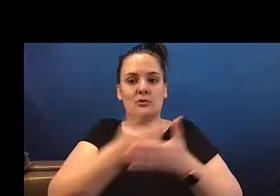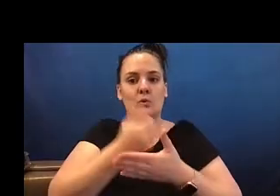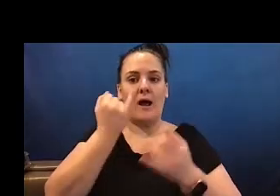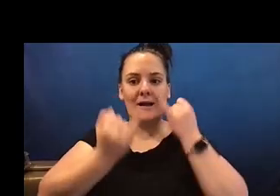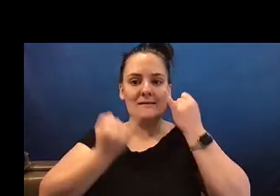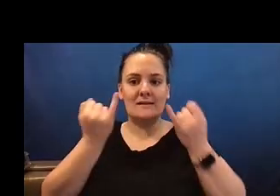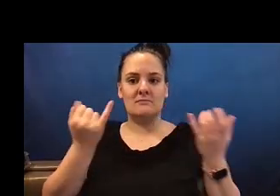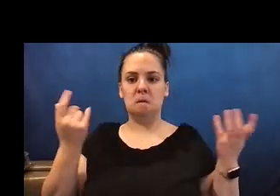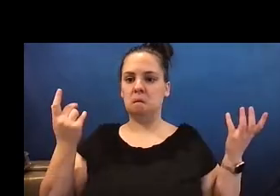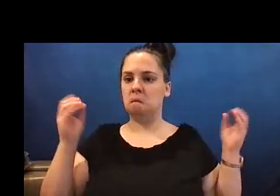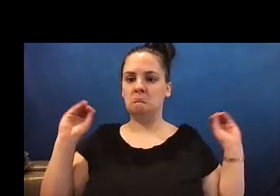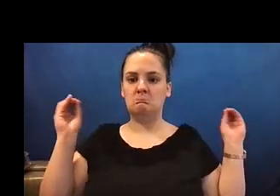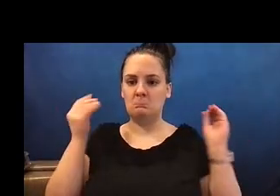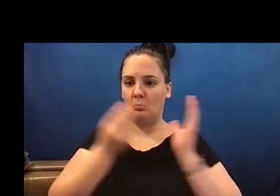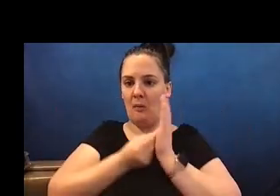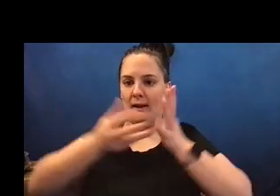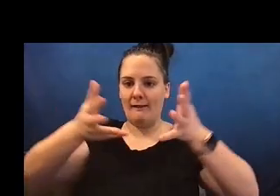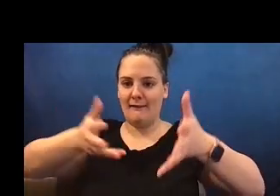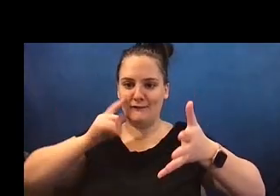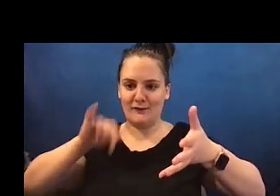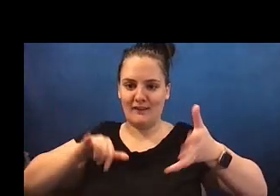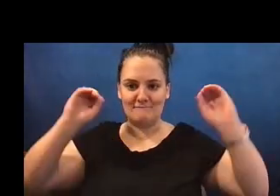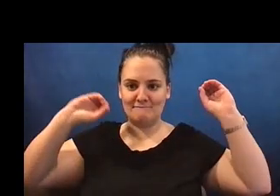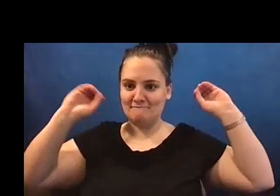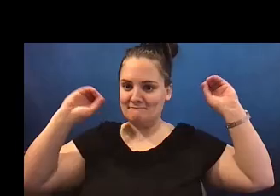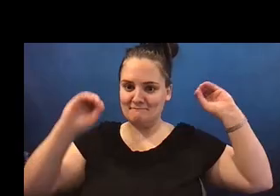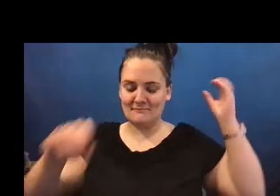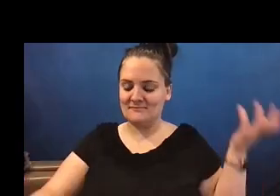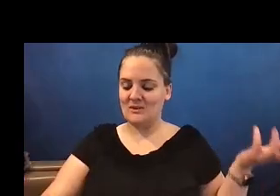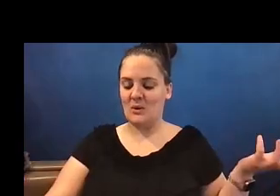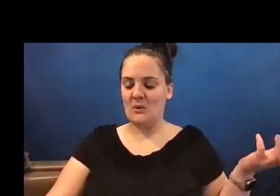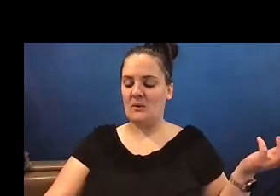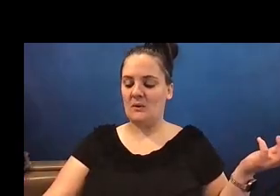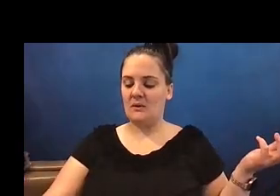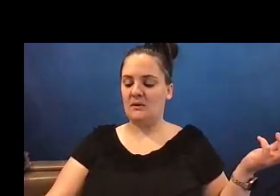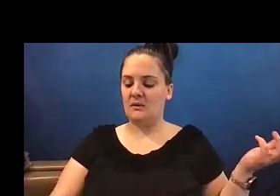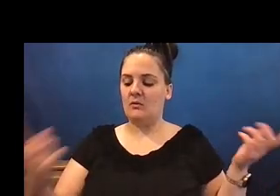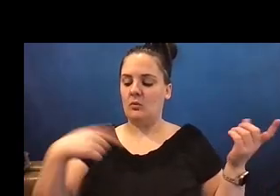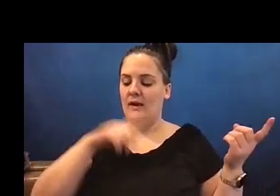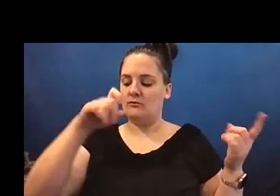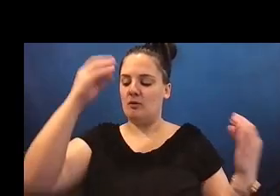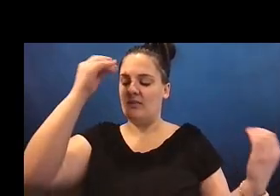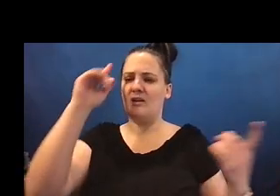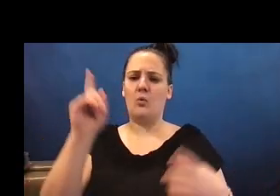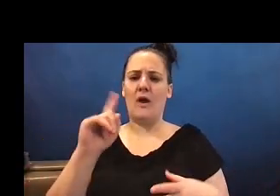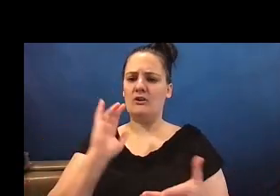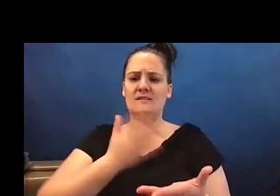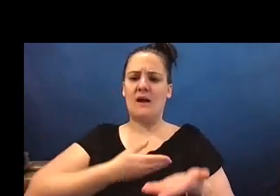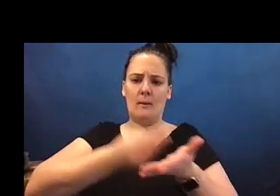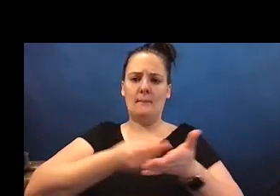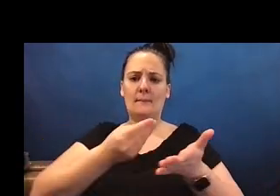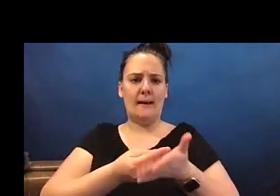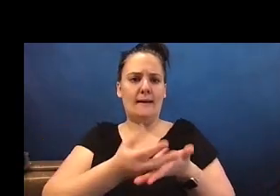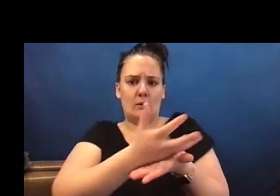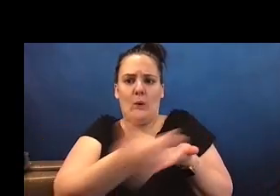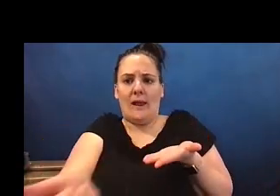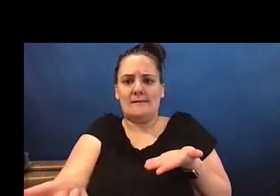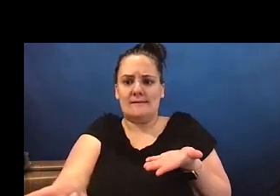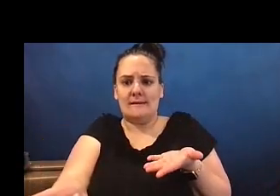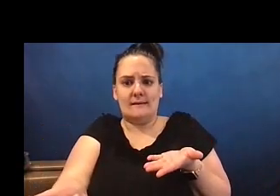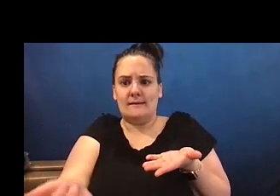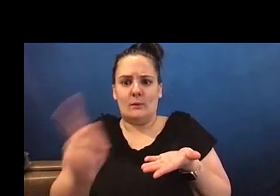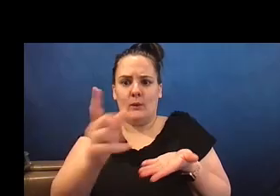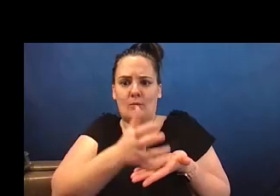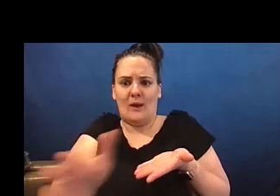talking about. And so I think it looks at where are we wasting our dollars? And I'm going to say something that, like Donna likes to say stuff